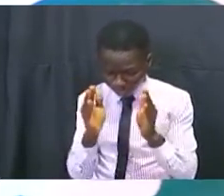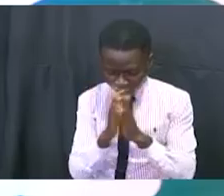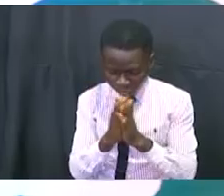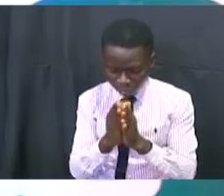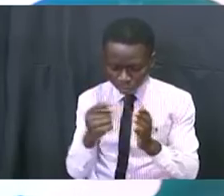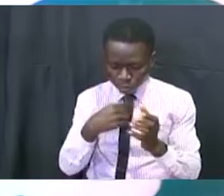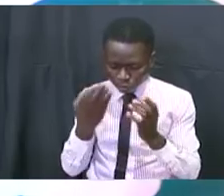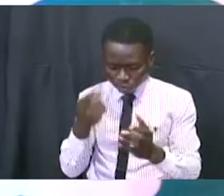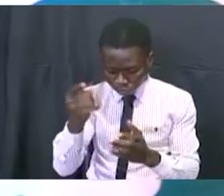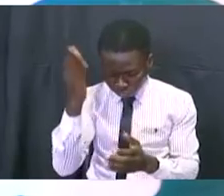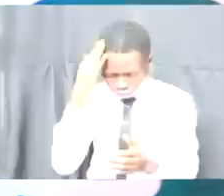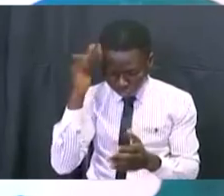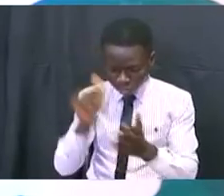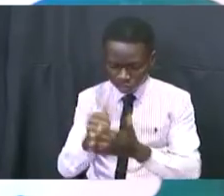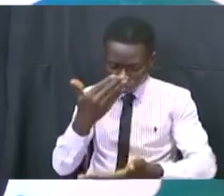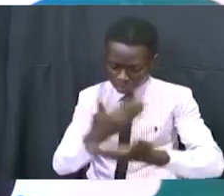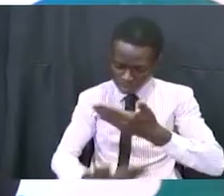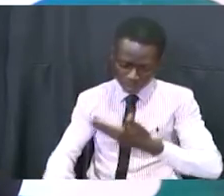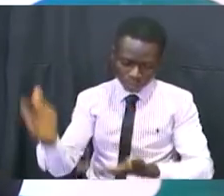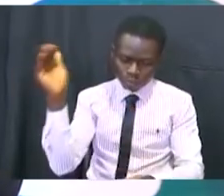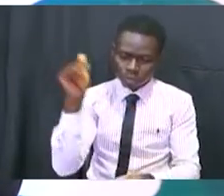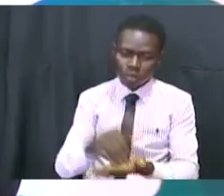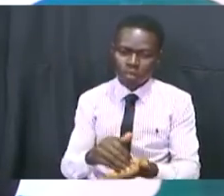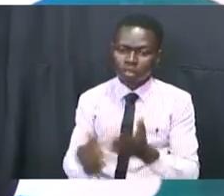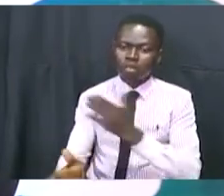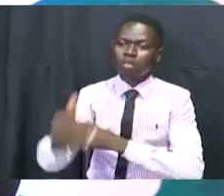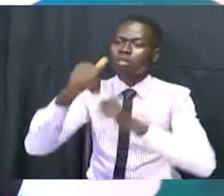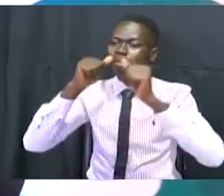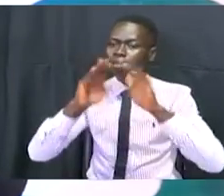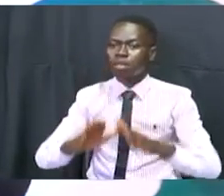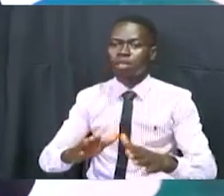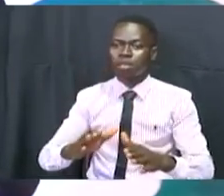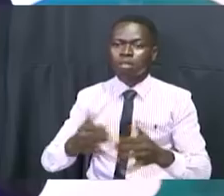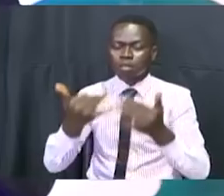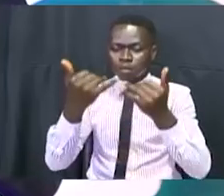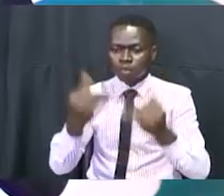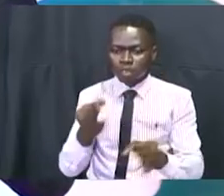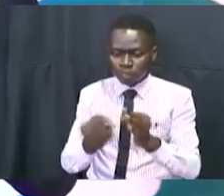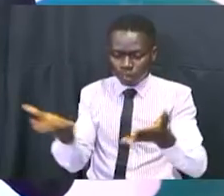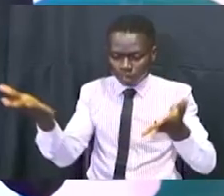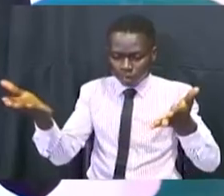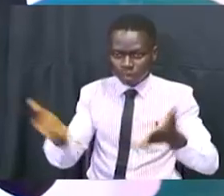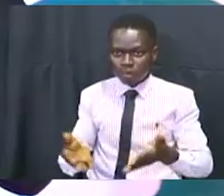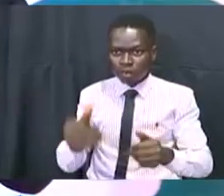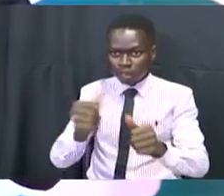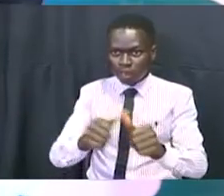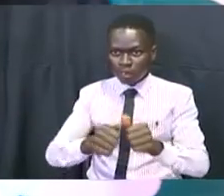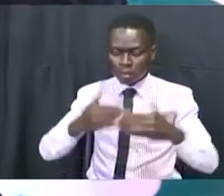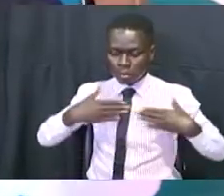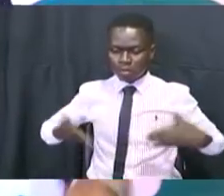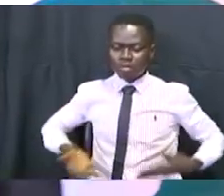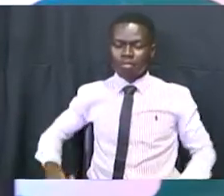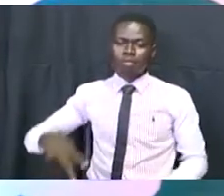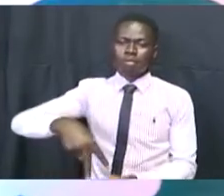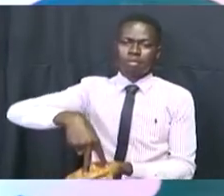want you to know that you are born again. God bless you. And now if you are here, I want every one of us to stand up if